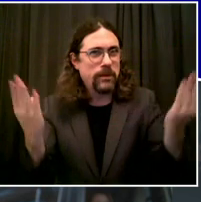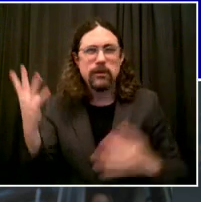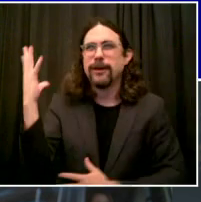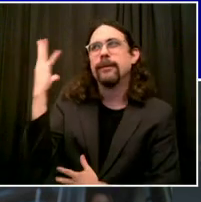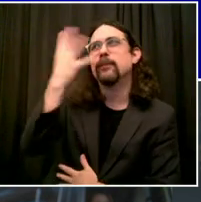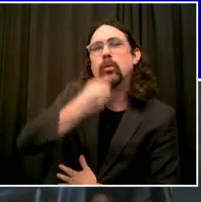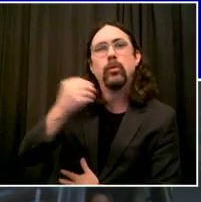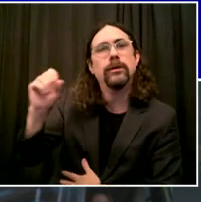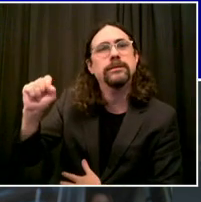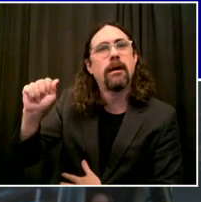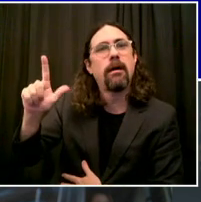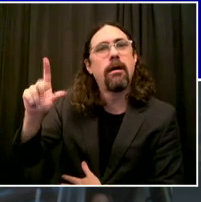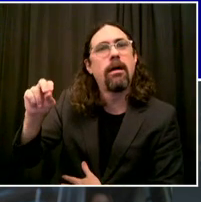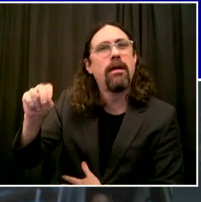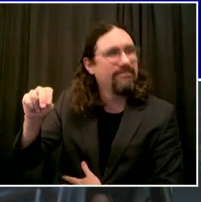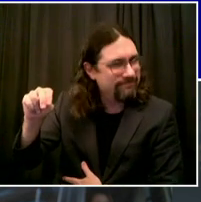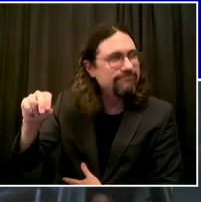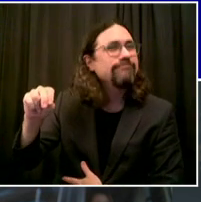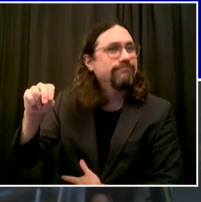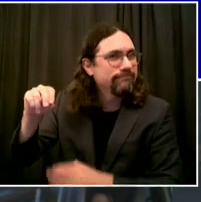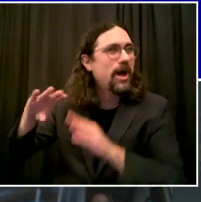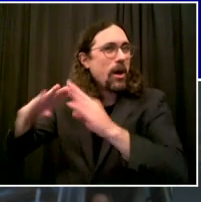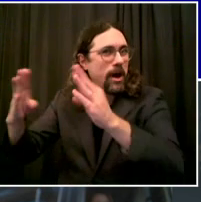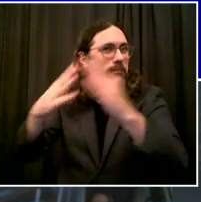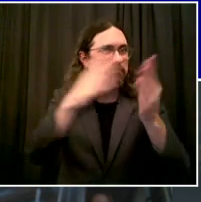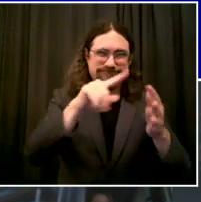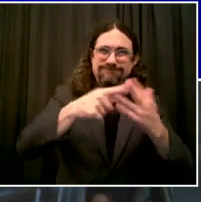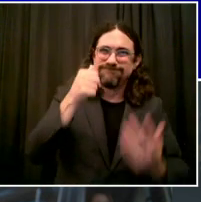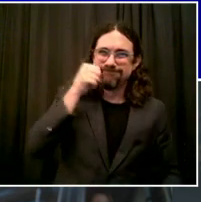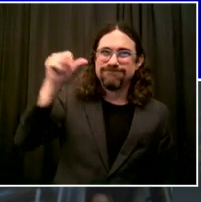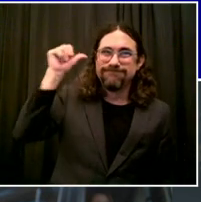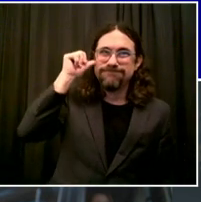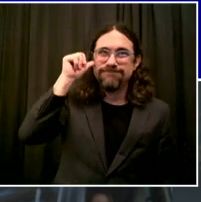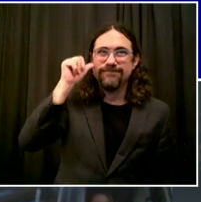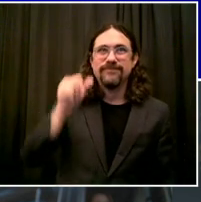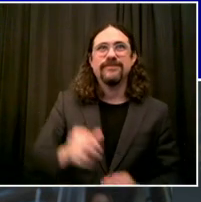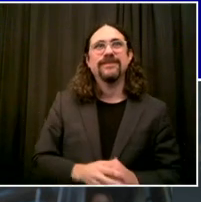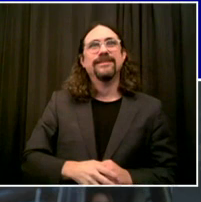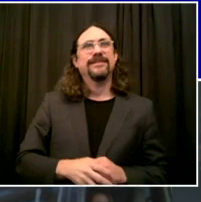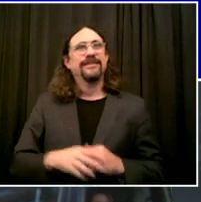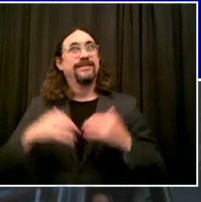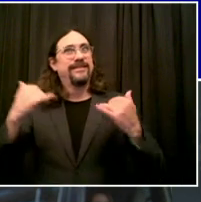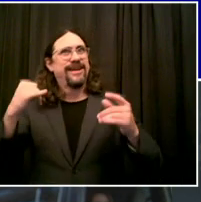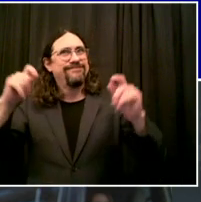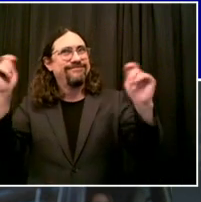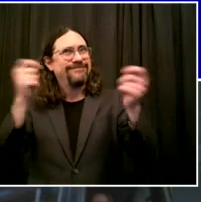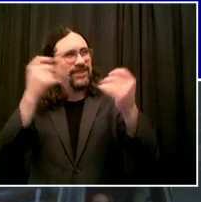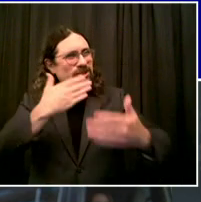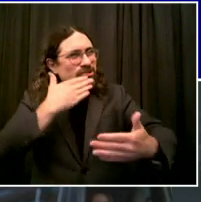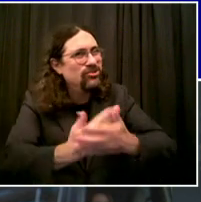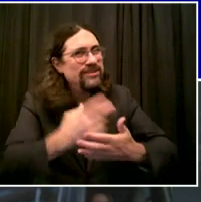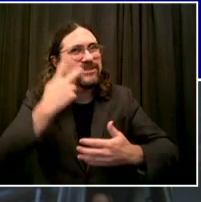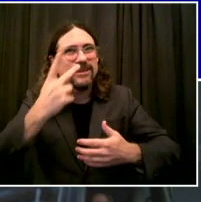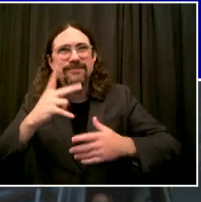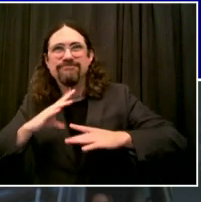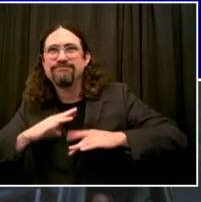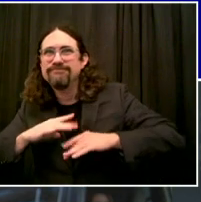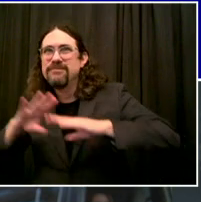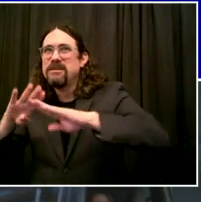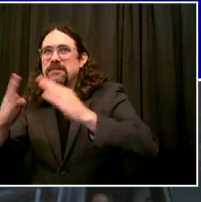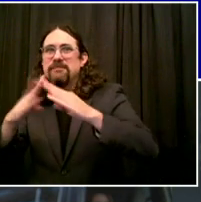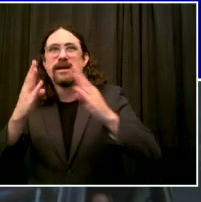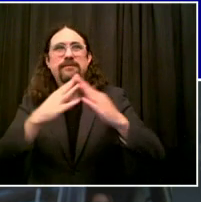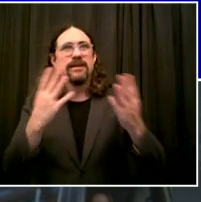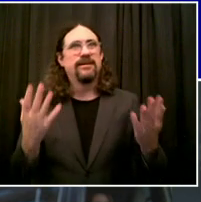we celebrate the good things happening, and we really need to take time to do that, we also recognize the challenges. We